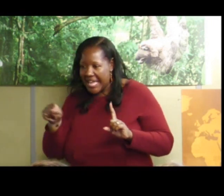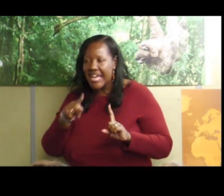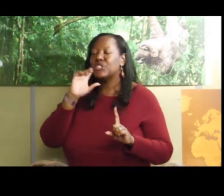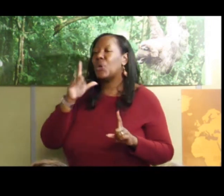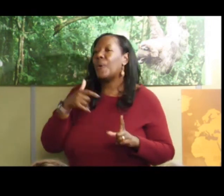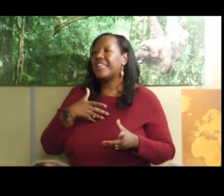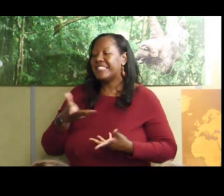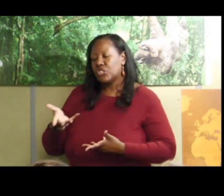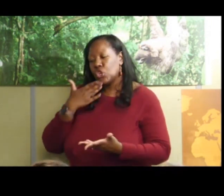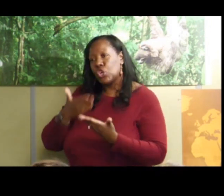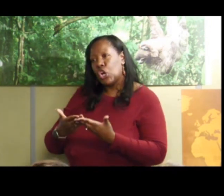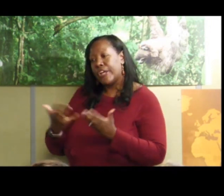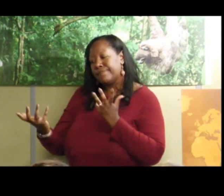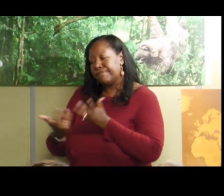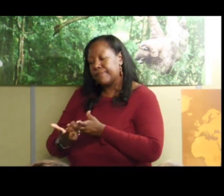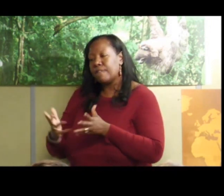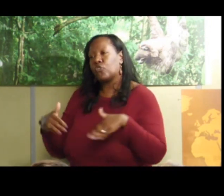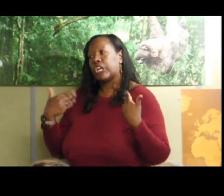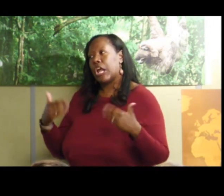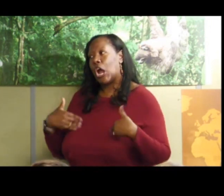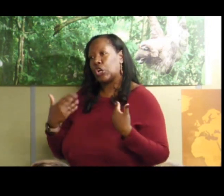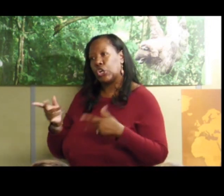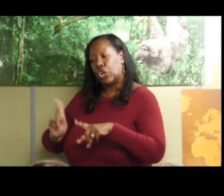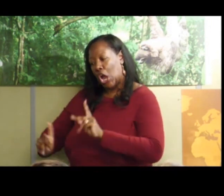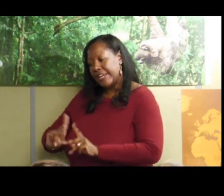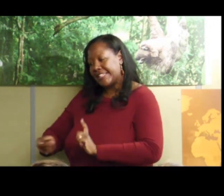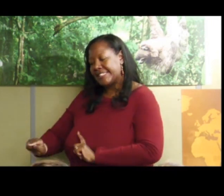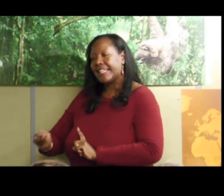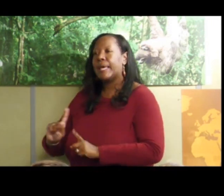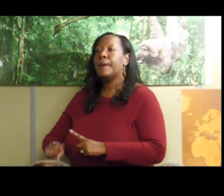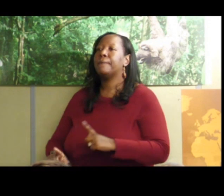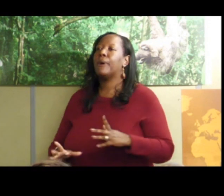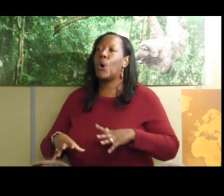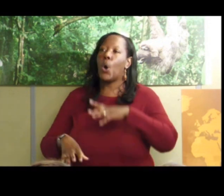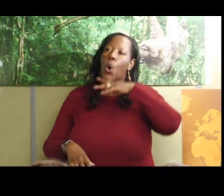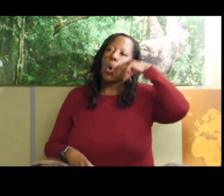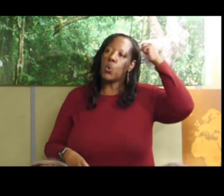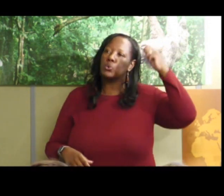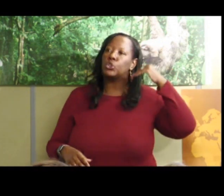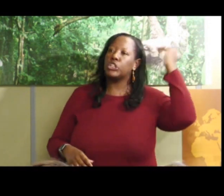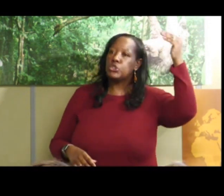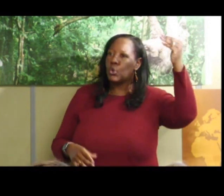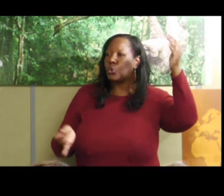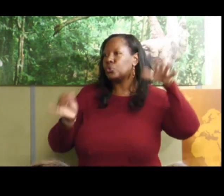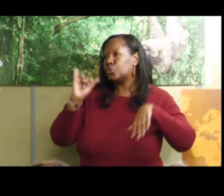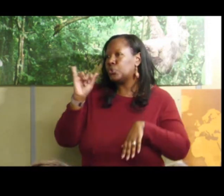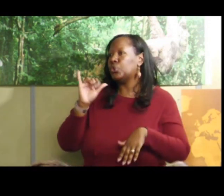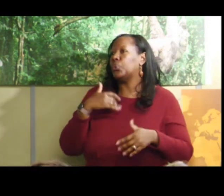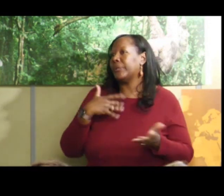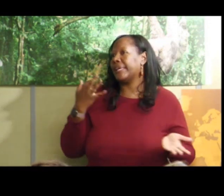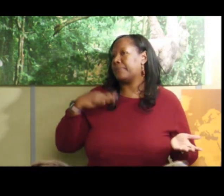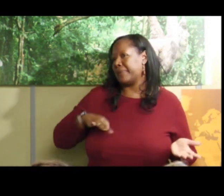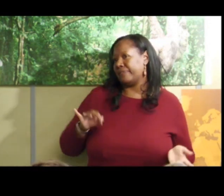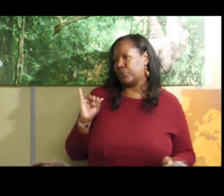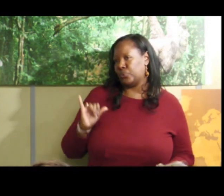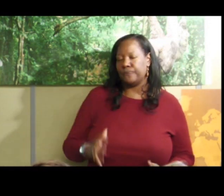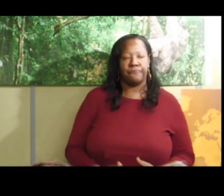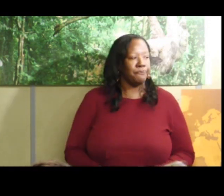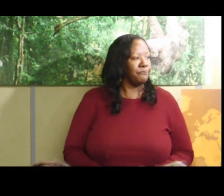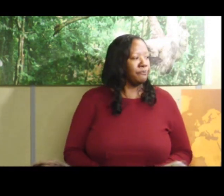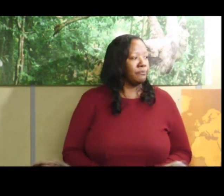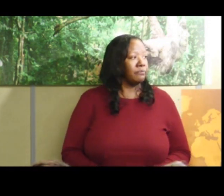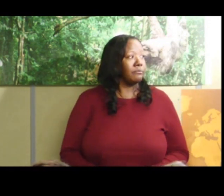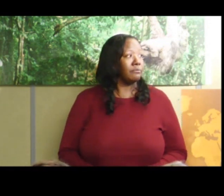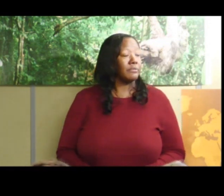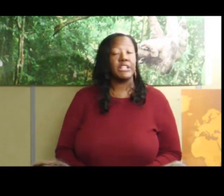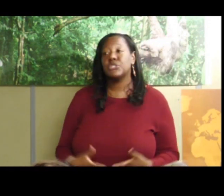younger audiences, but also their older adults with them can get a little more out. And maybe that's your entree